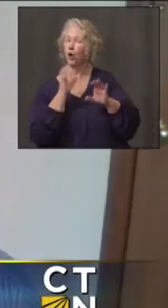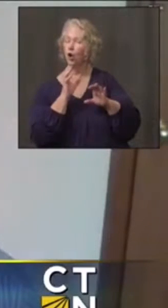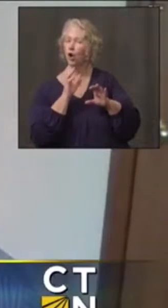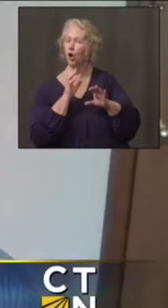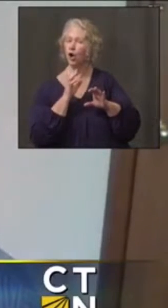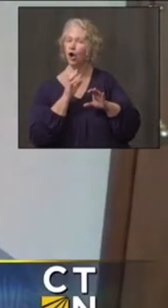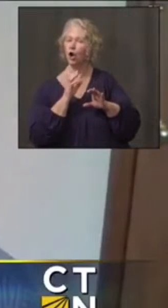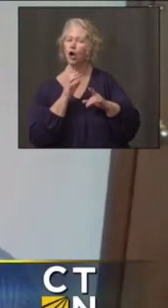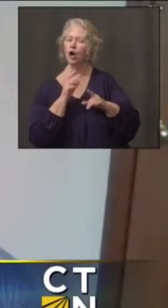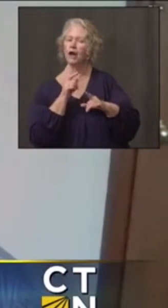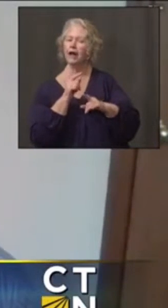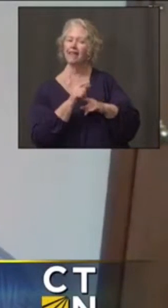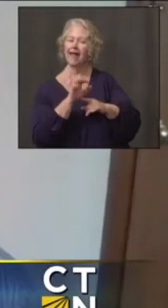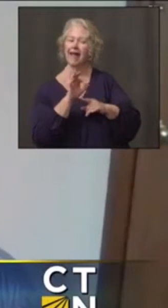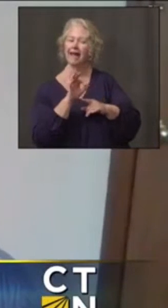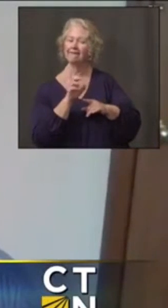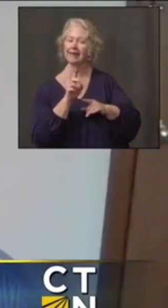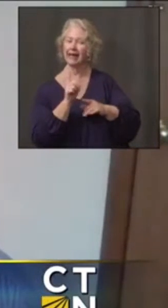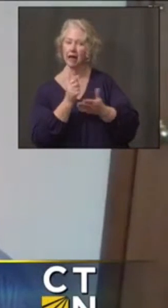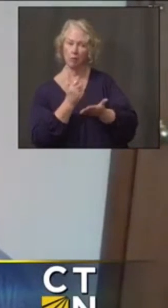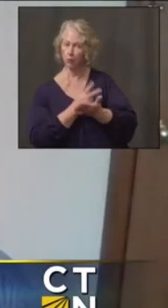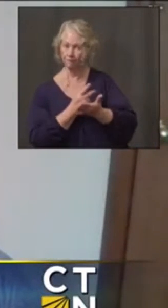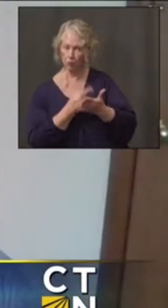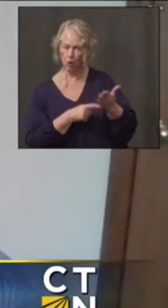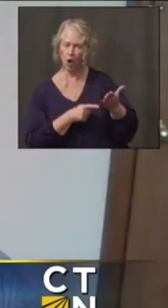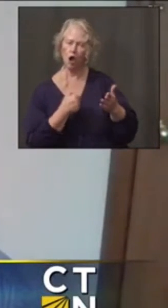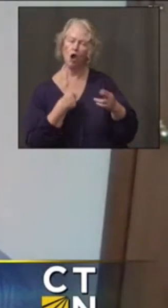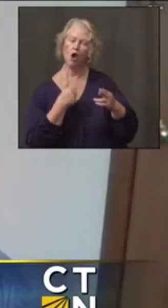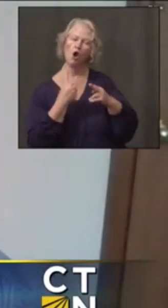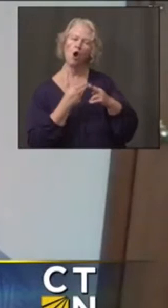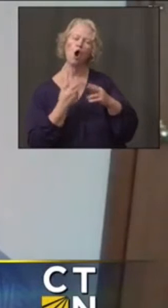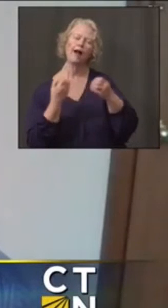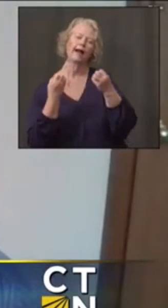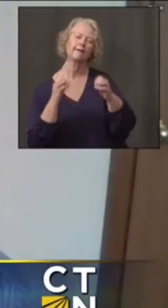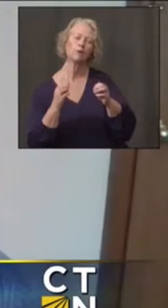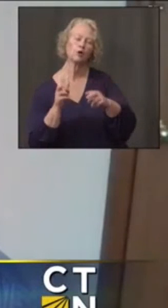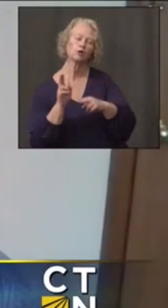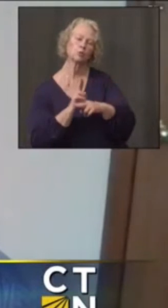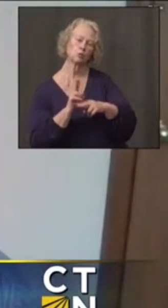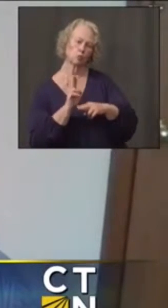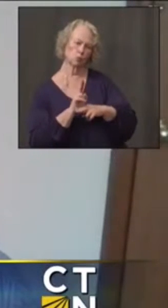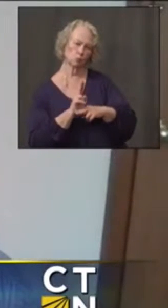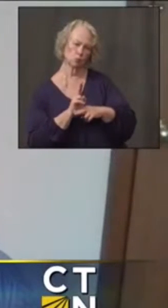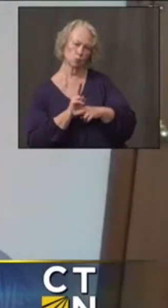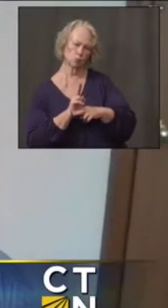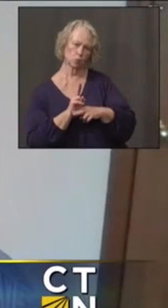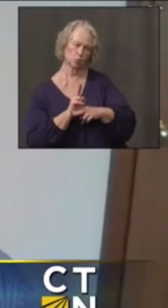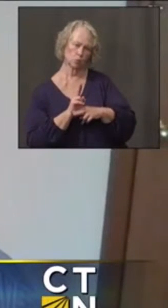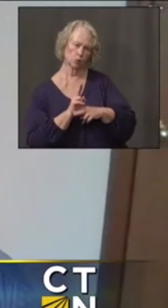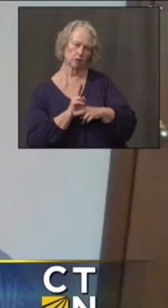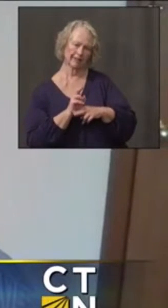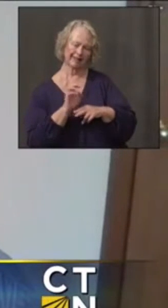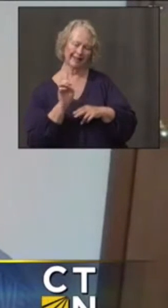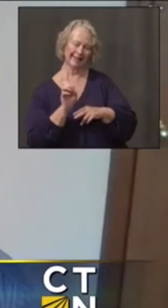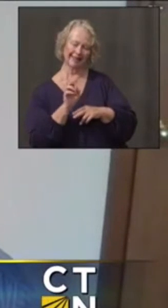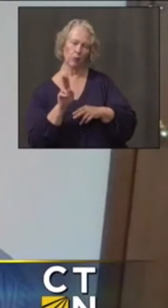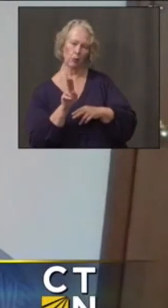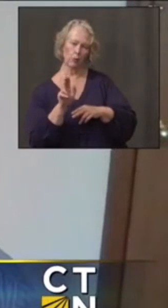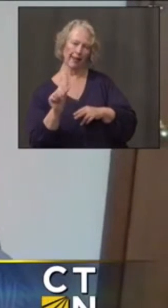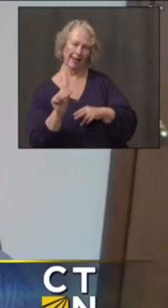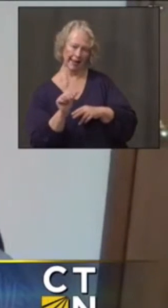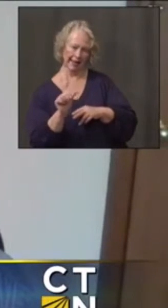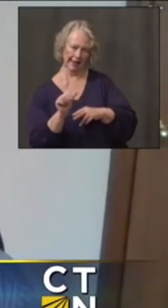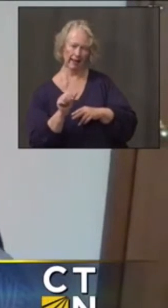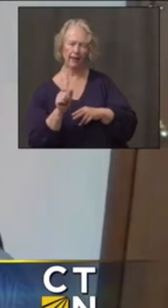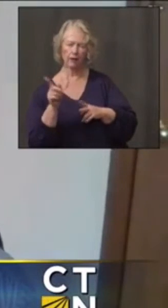seek a filing, and that's the Emergency Use Access, or EUA, as you've heard